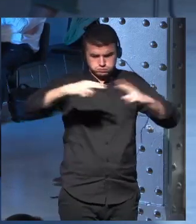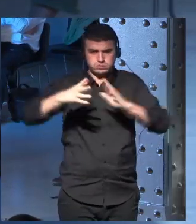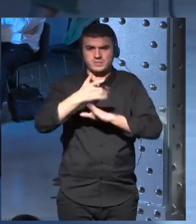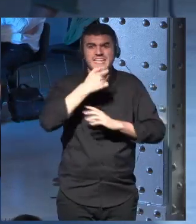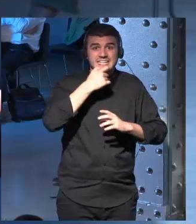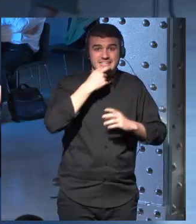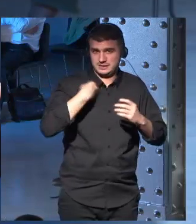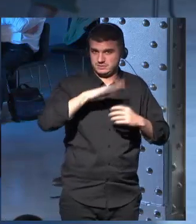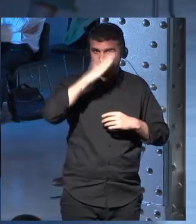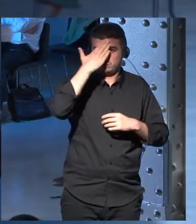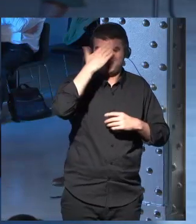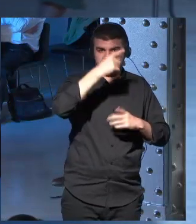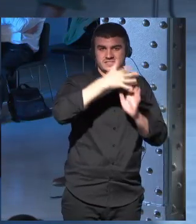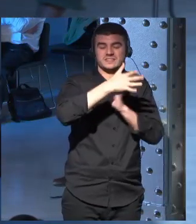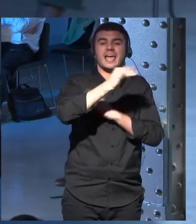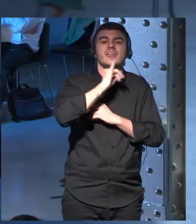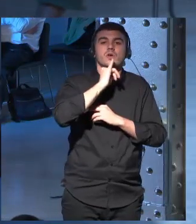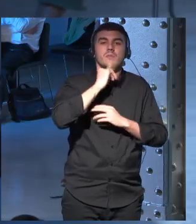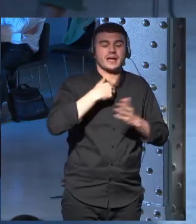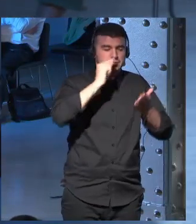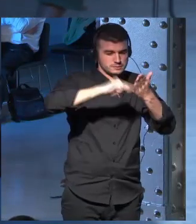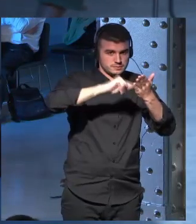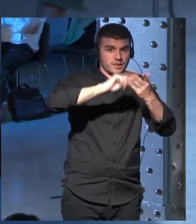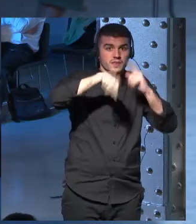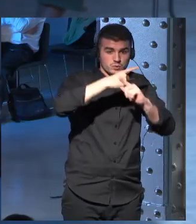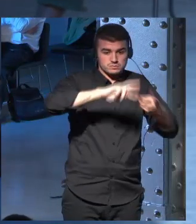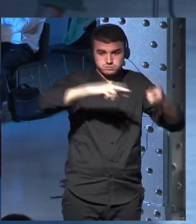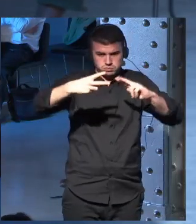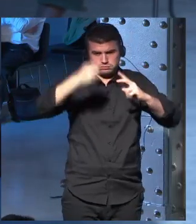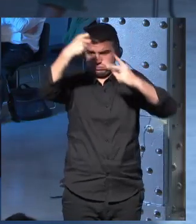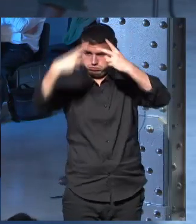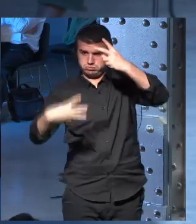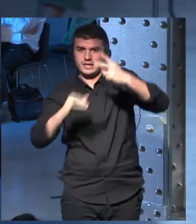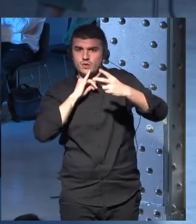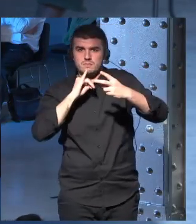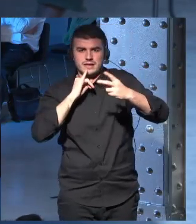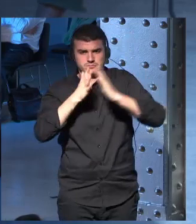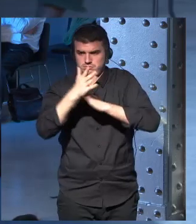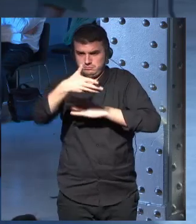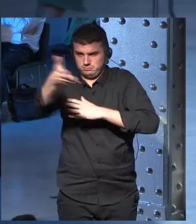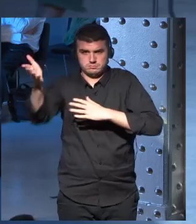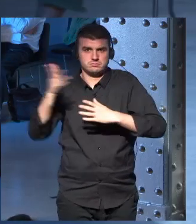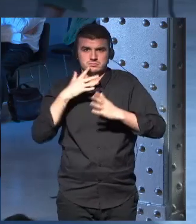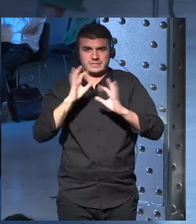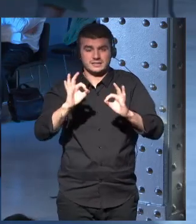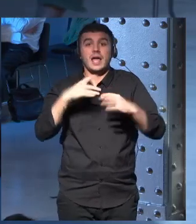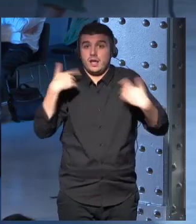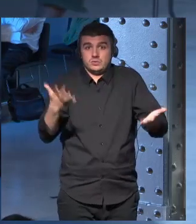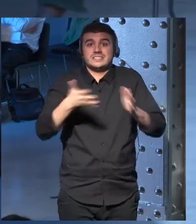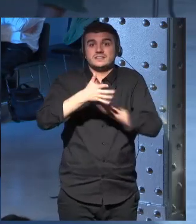languages other than English. So he's become what is known in the book trade as